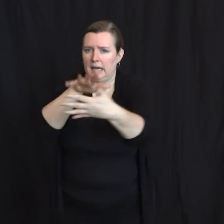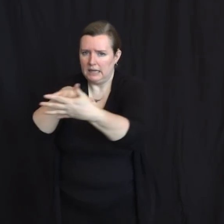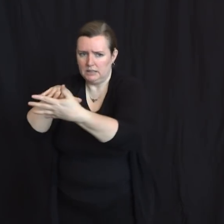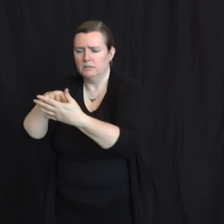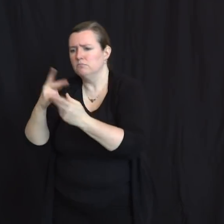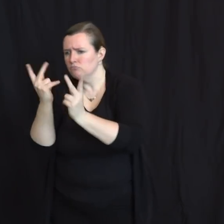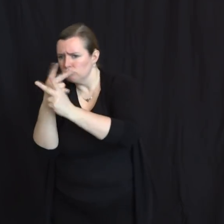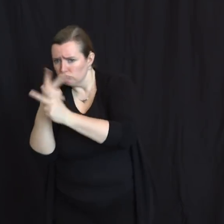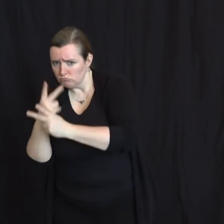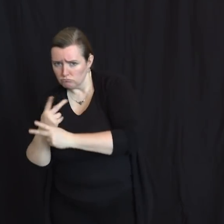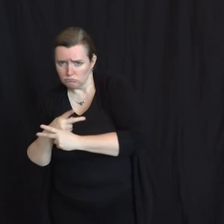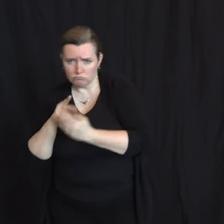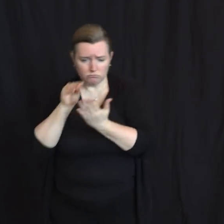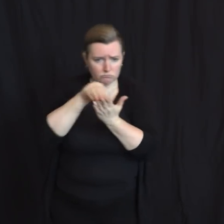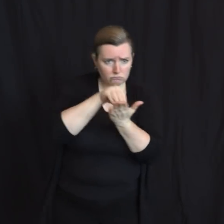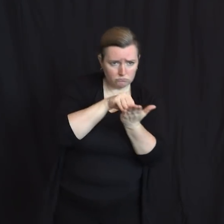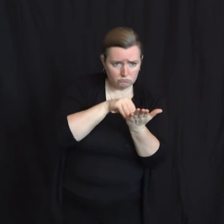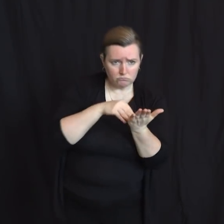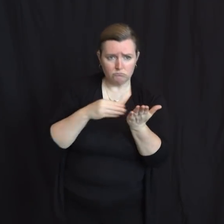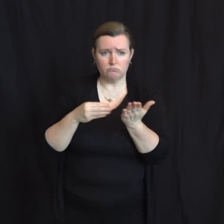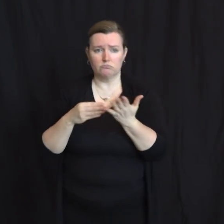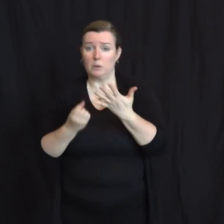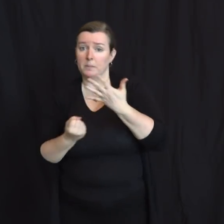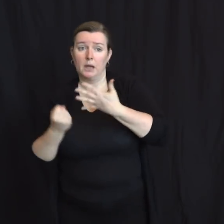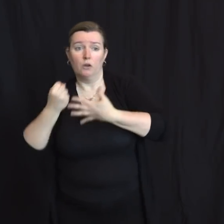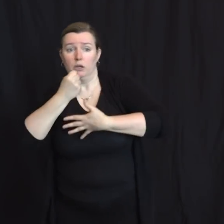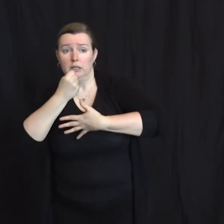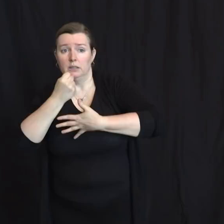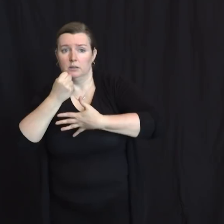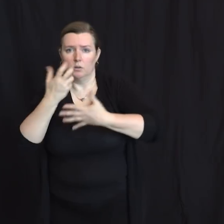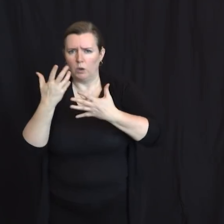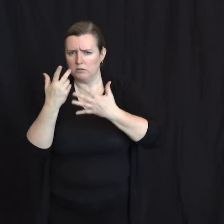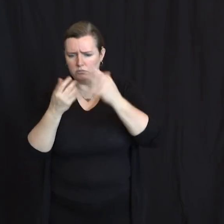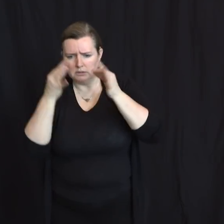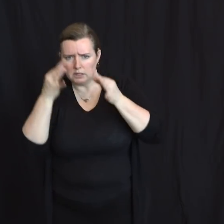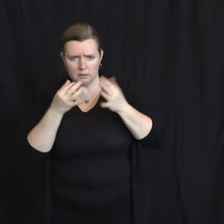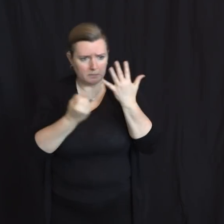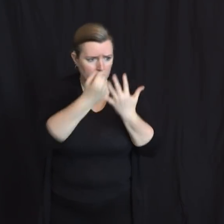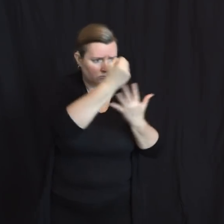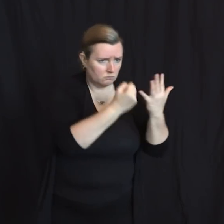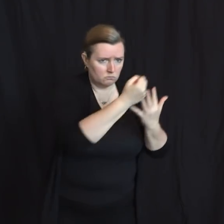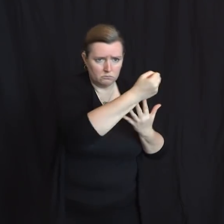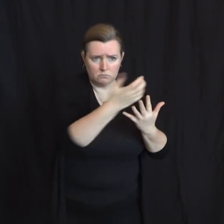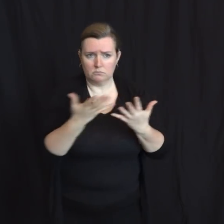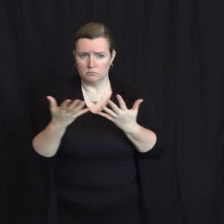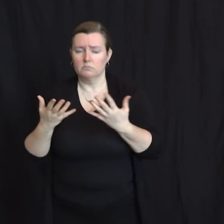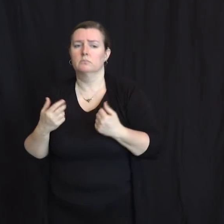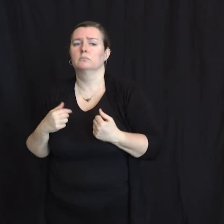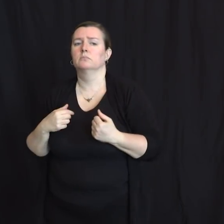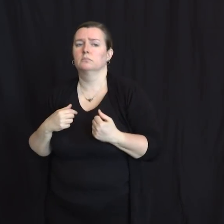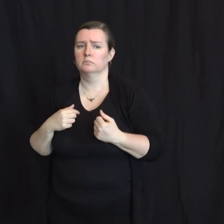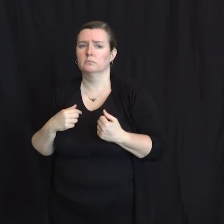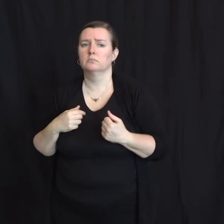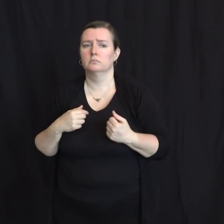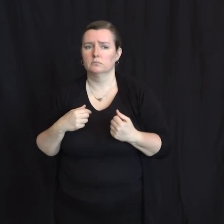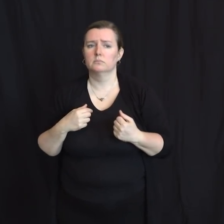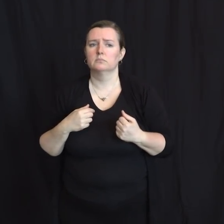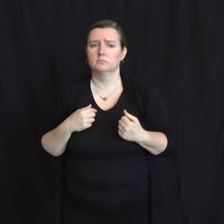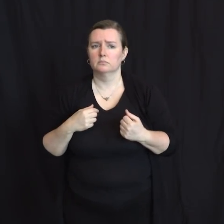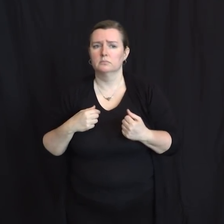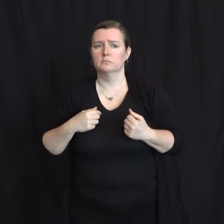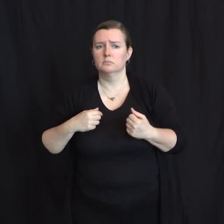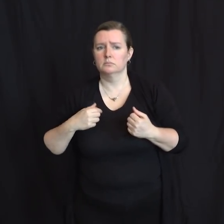where we're going to go, and then we also respond to any incoming that we get,